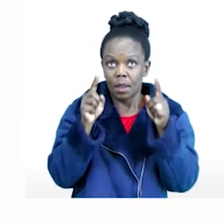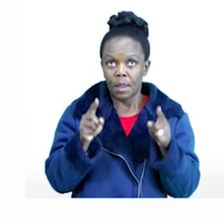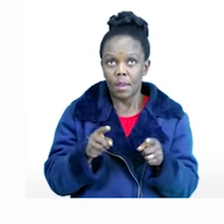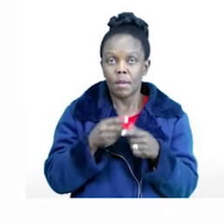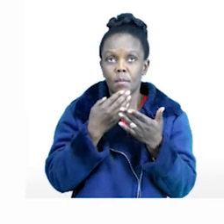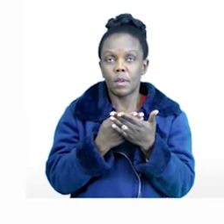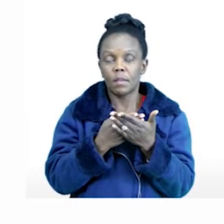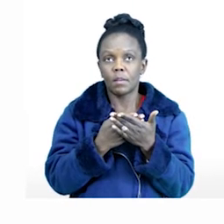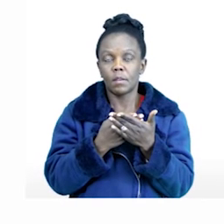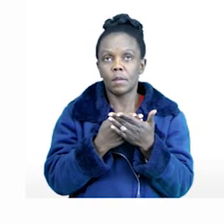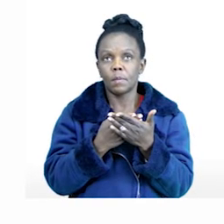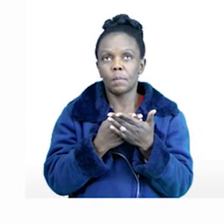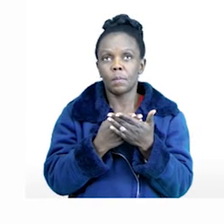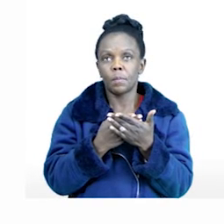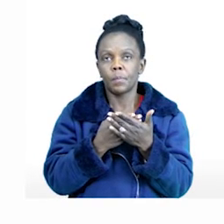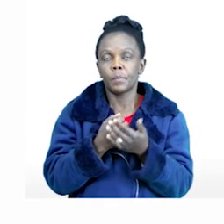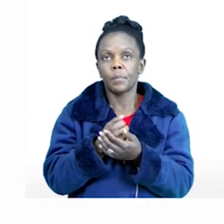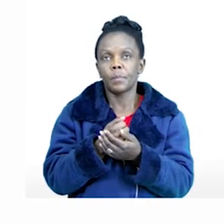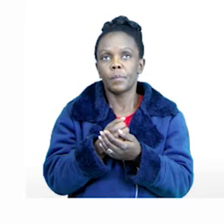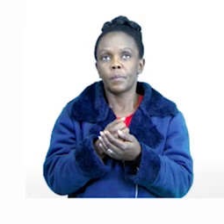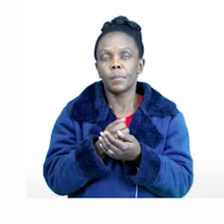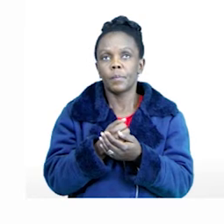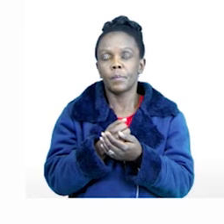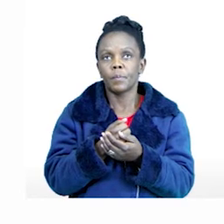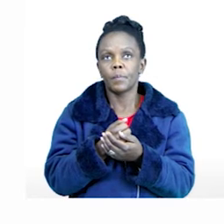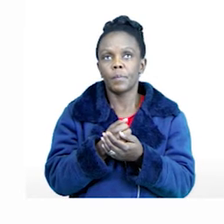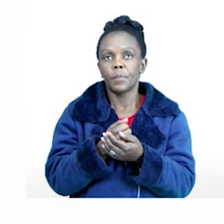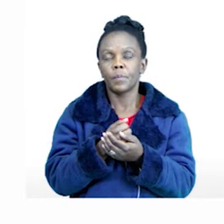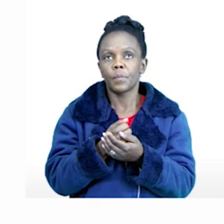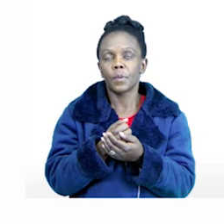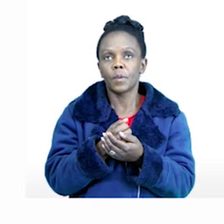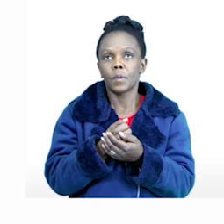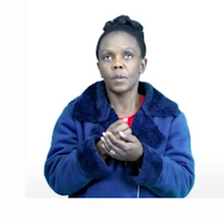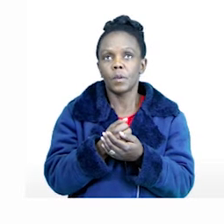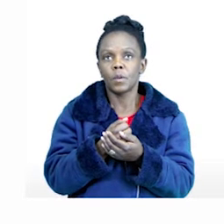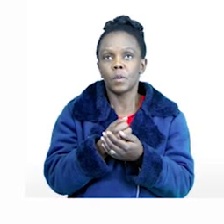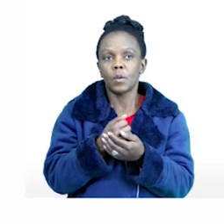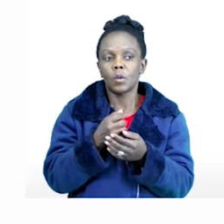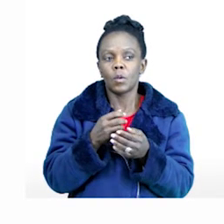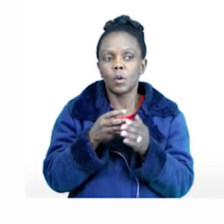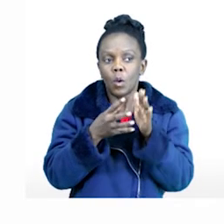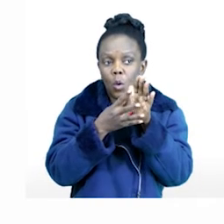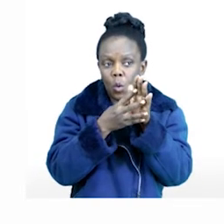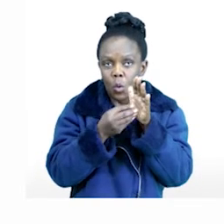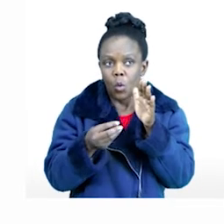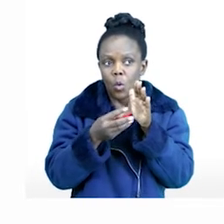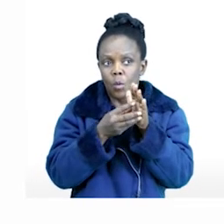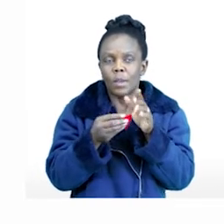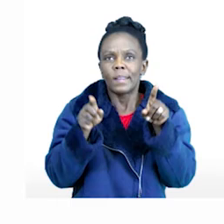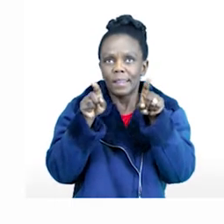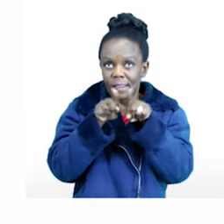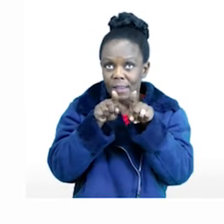dots. Now with each picture, it is your duty to copy the picture on the dots that do not have